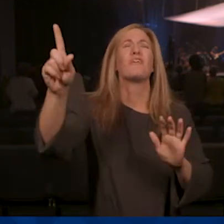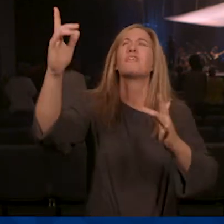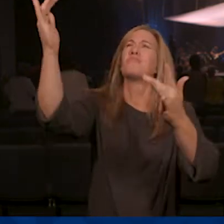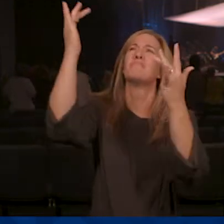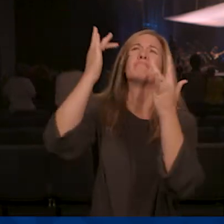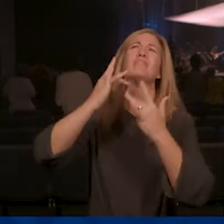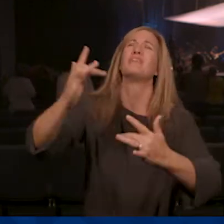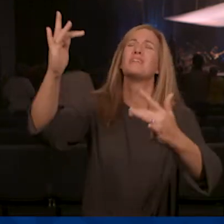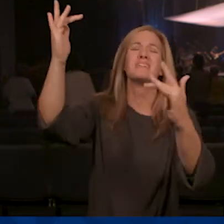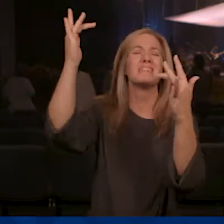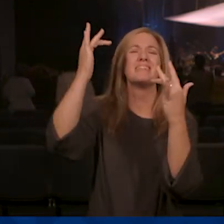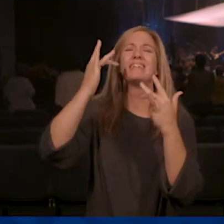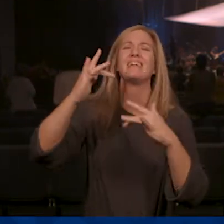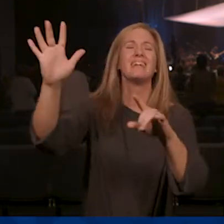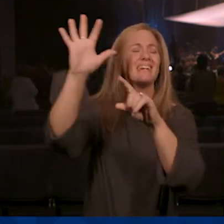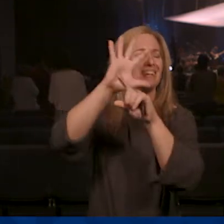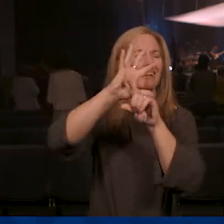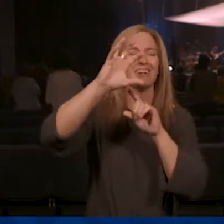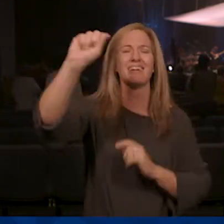merciful.